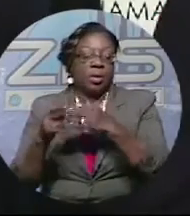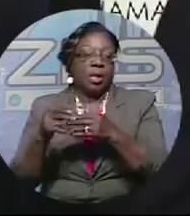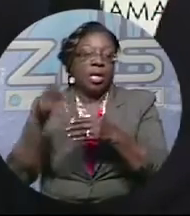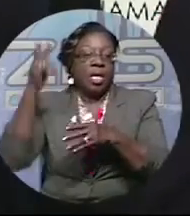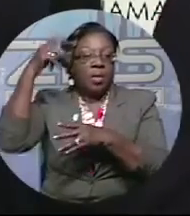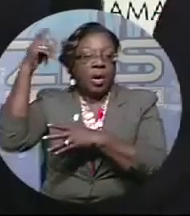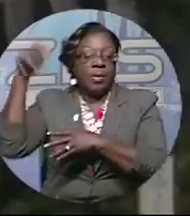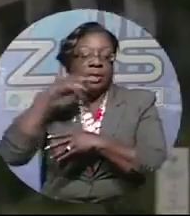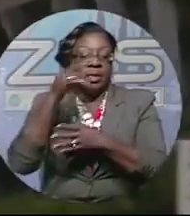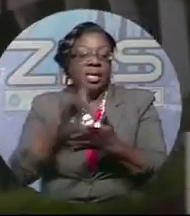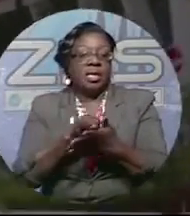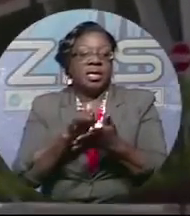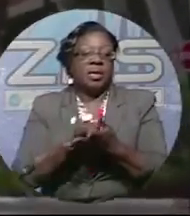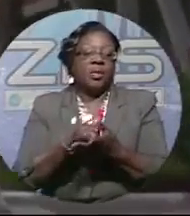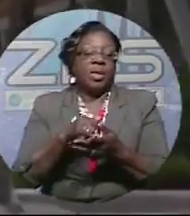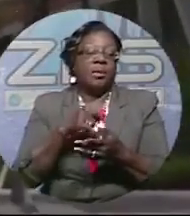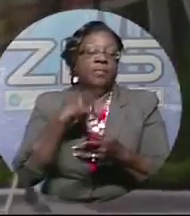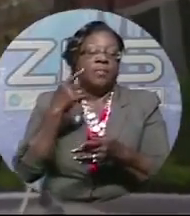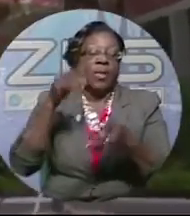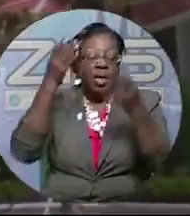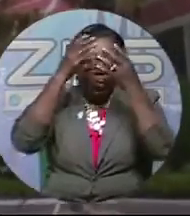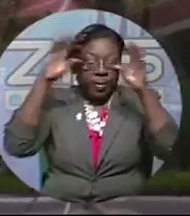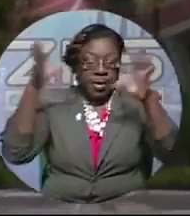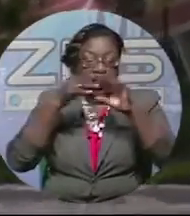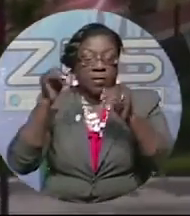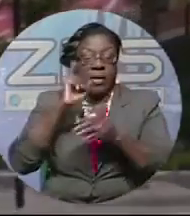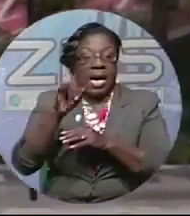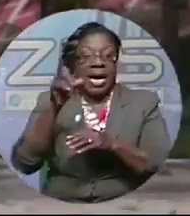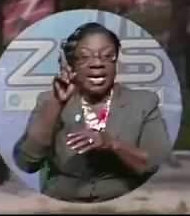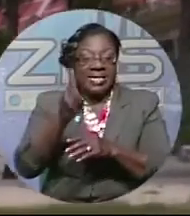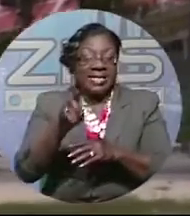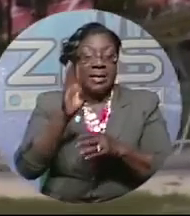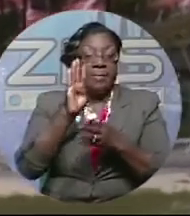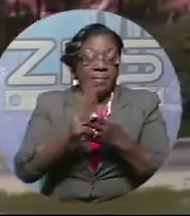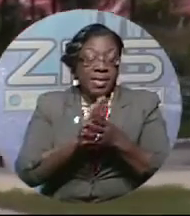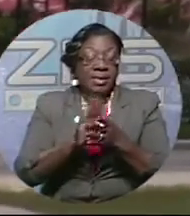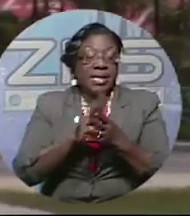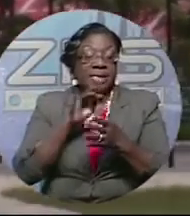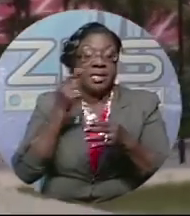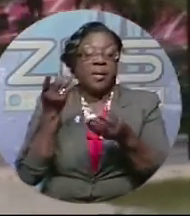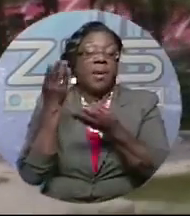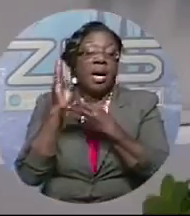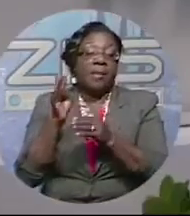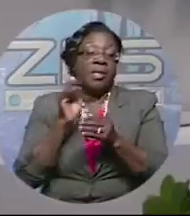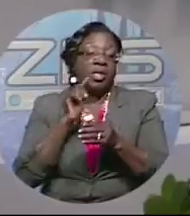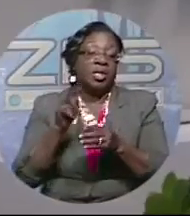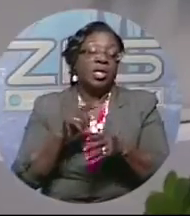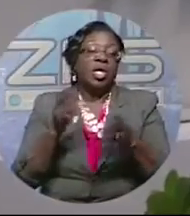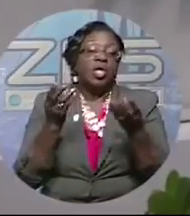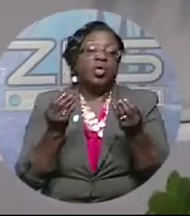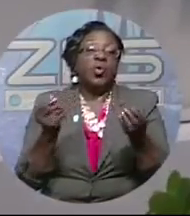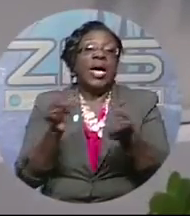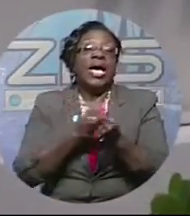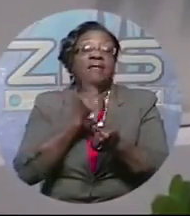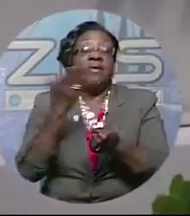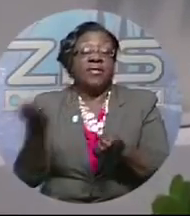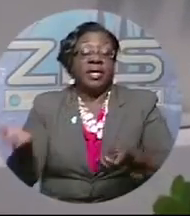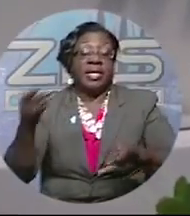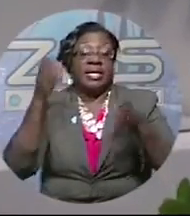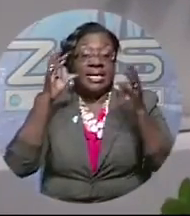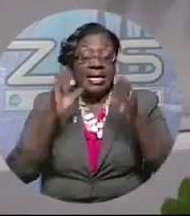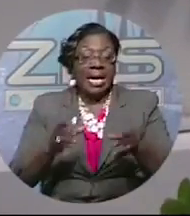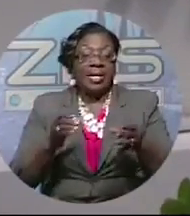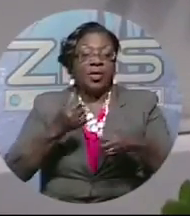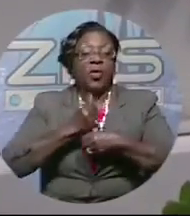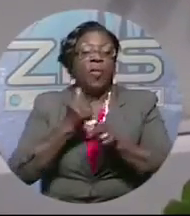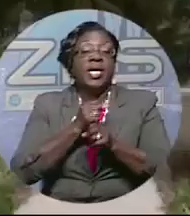were advised by the President of the IDB that the Bahamas should spare no effort in ensuring the hotel is opened and filled. He says the IDB conference helps to